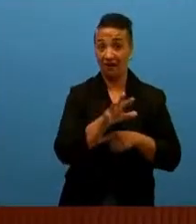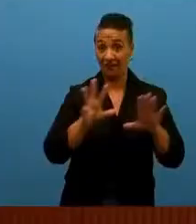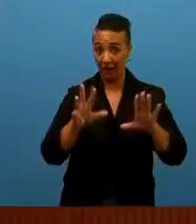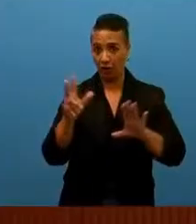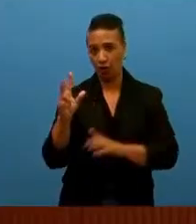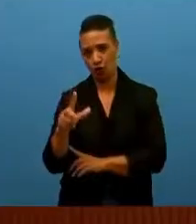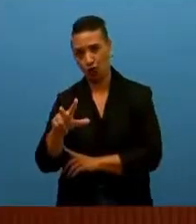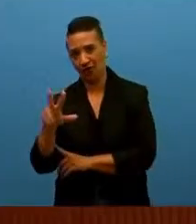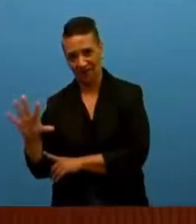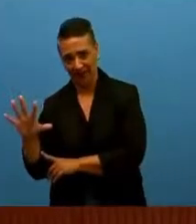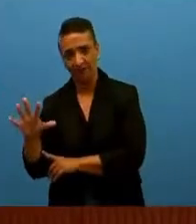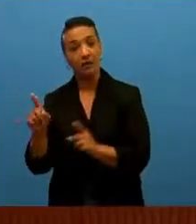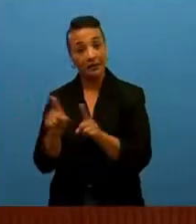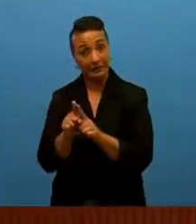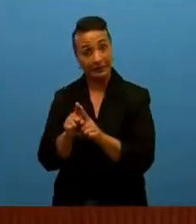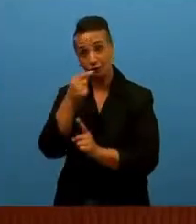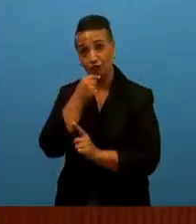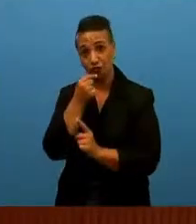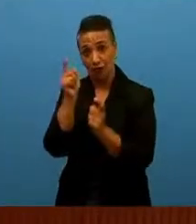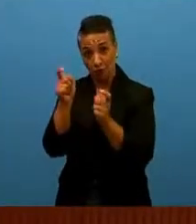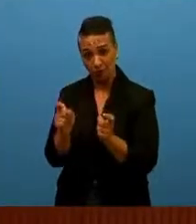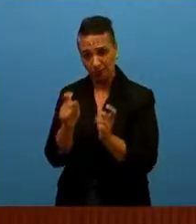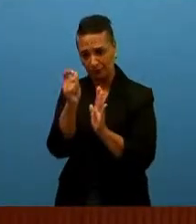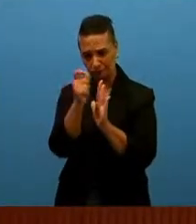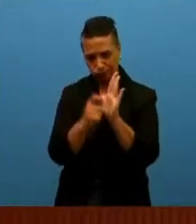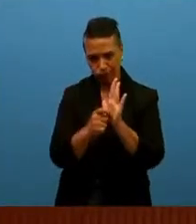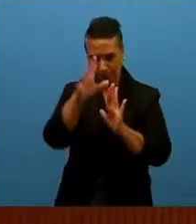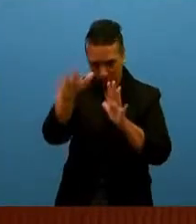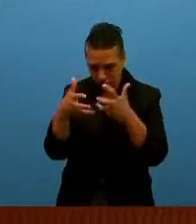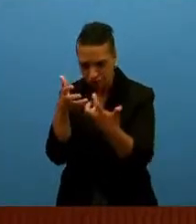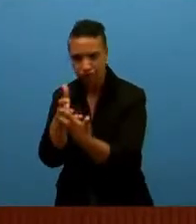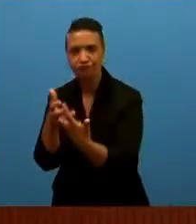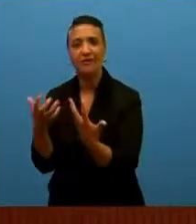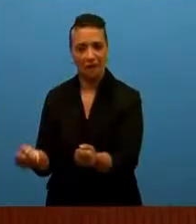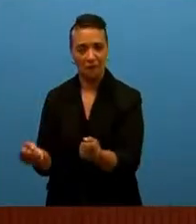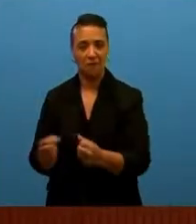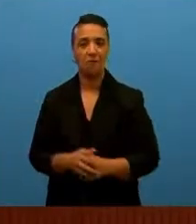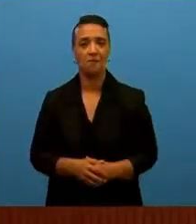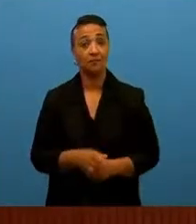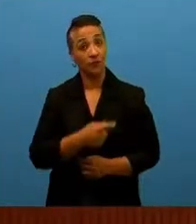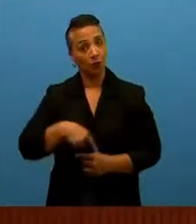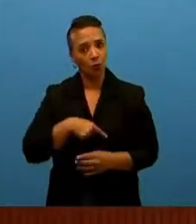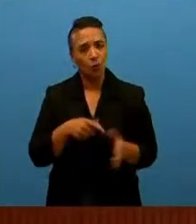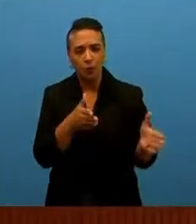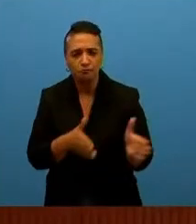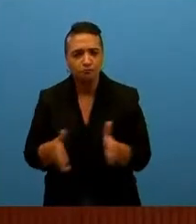the Geneva Principles. In preparing for these intersessionals, we are grateful for the